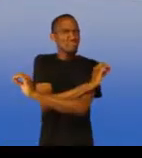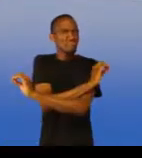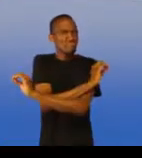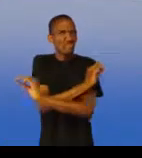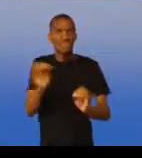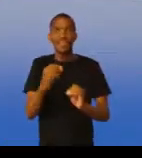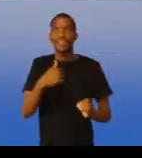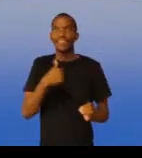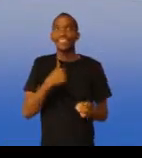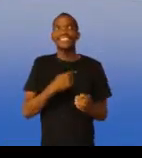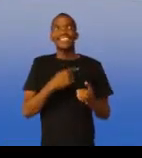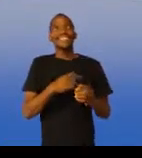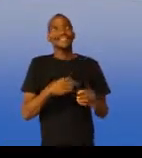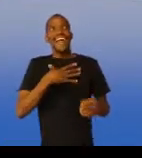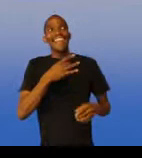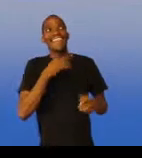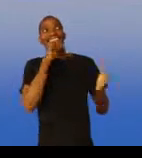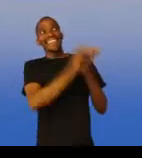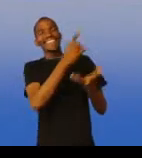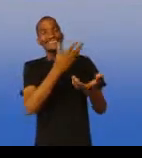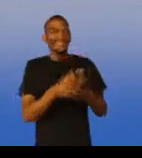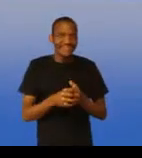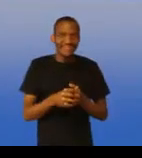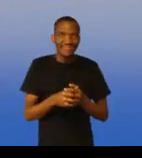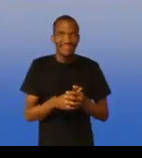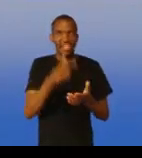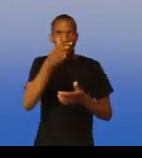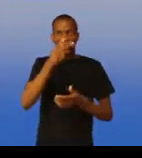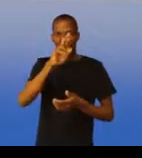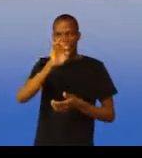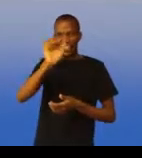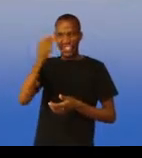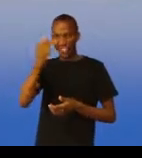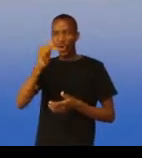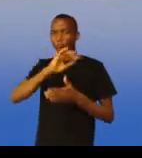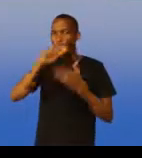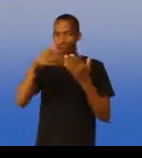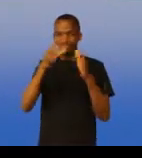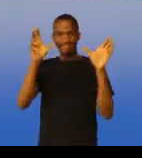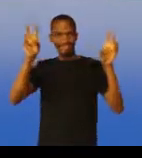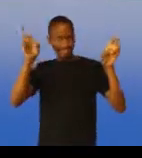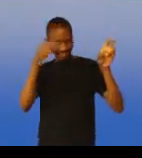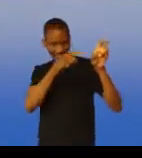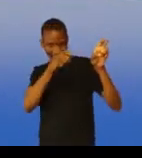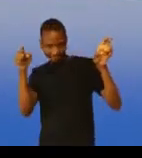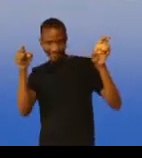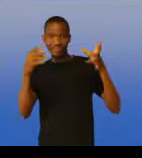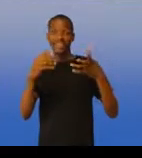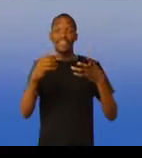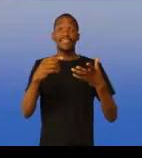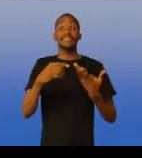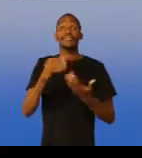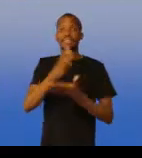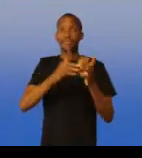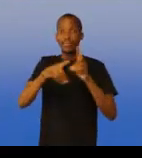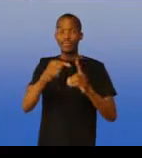part that I like most. Treat All it's a really good initiative. Before we had Treat All, someone would go and test, and then they would